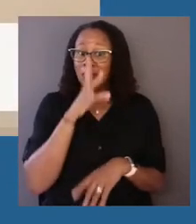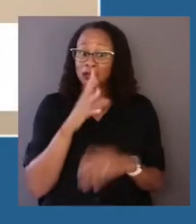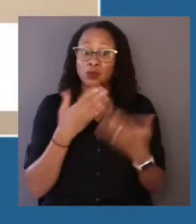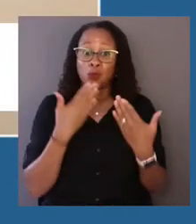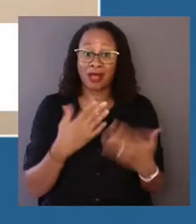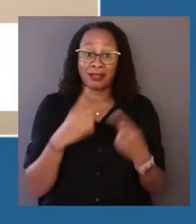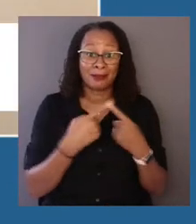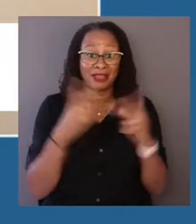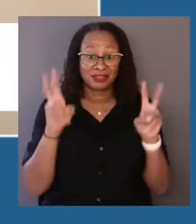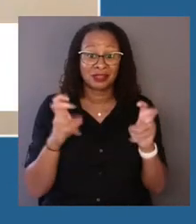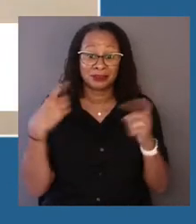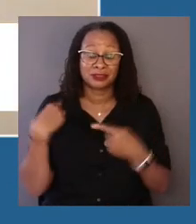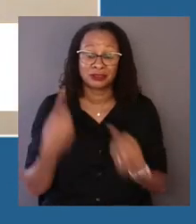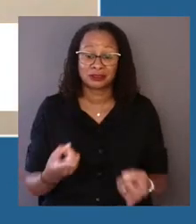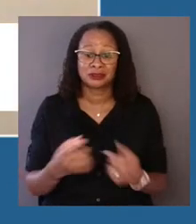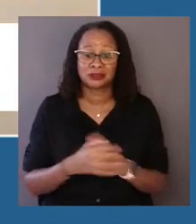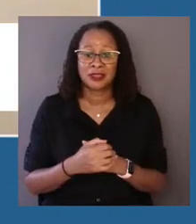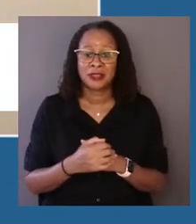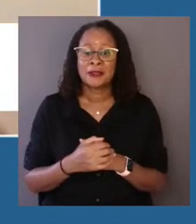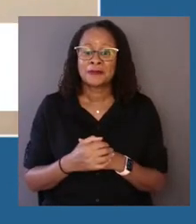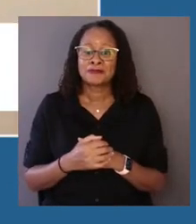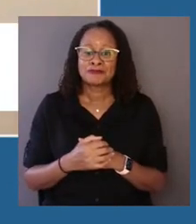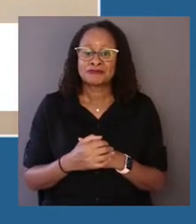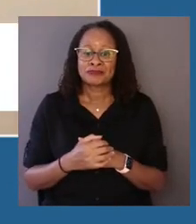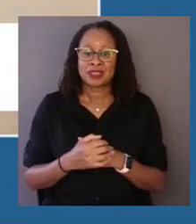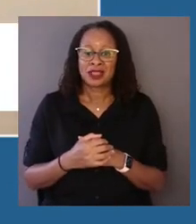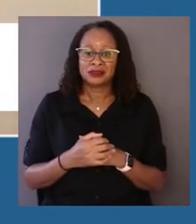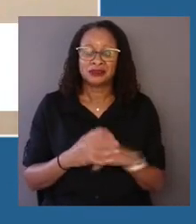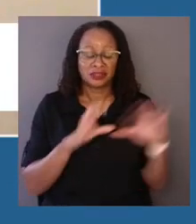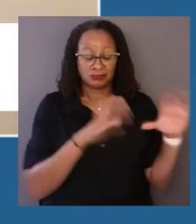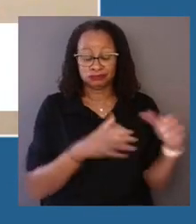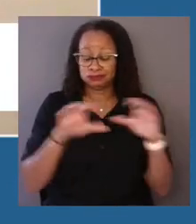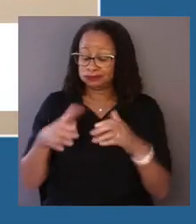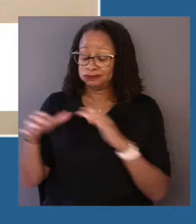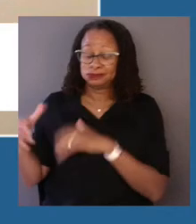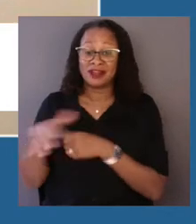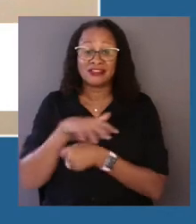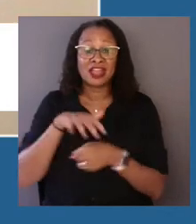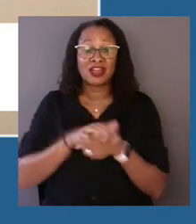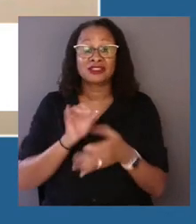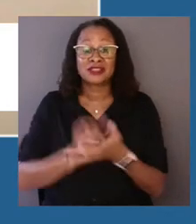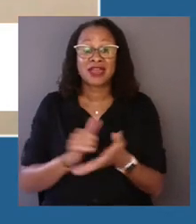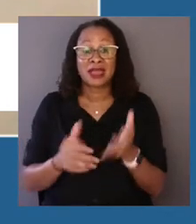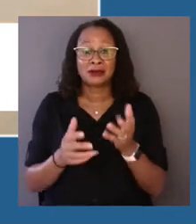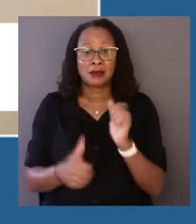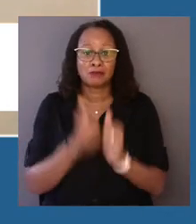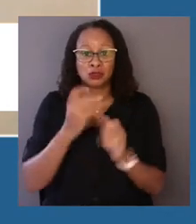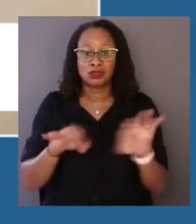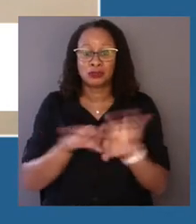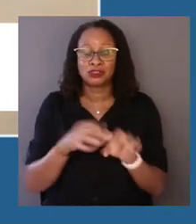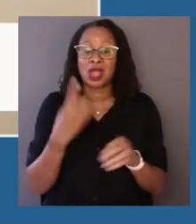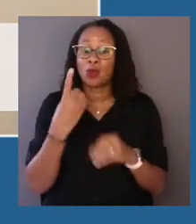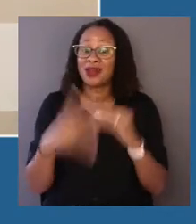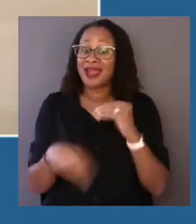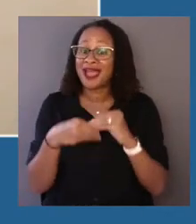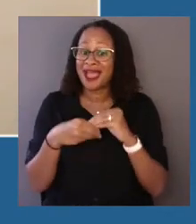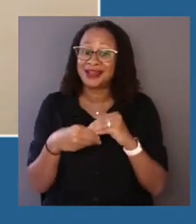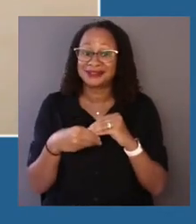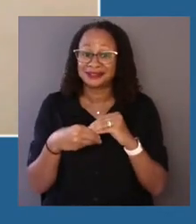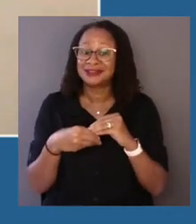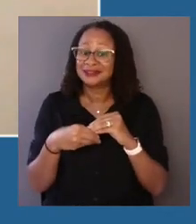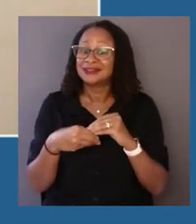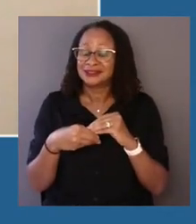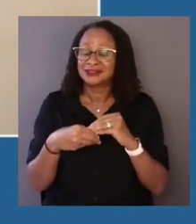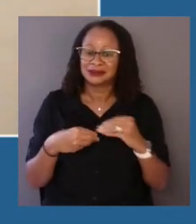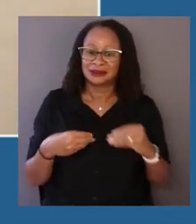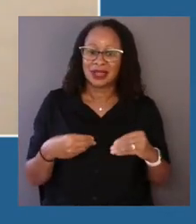know, the constituencies that matter the most, right? The general public. But I do want to add one extra constituency, which I spend a